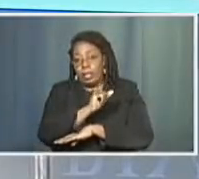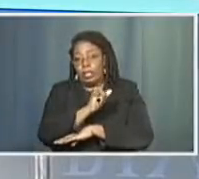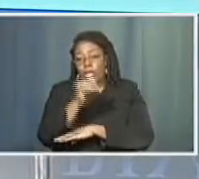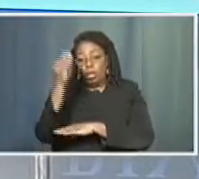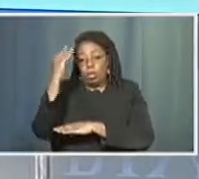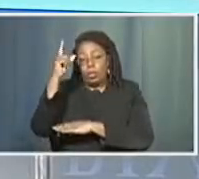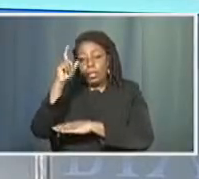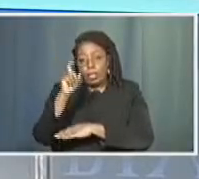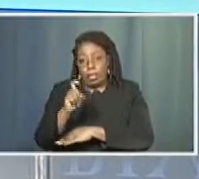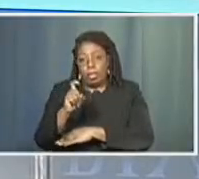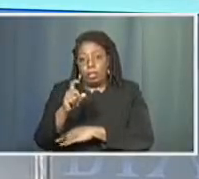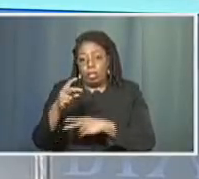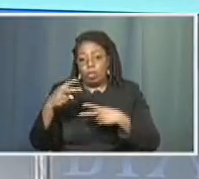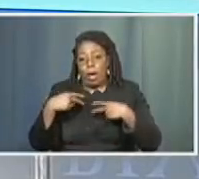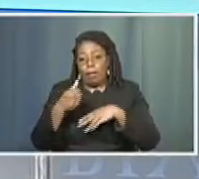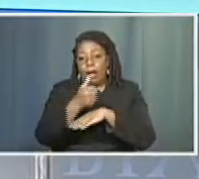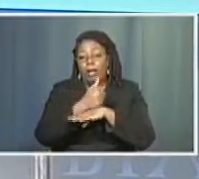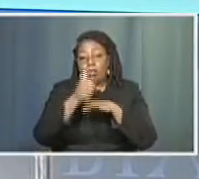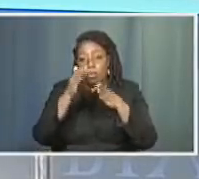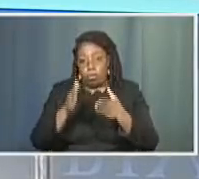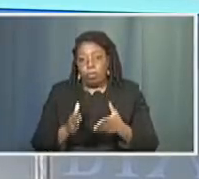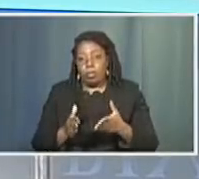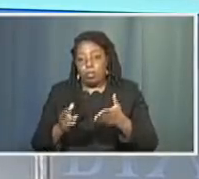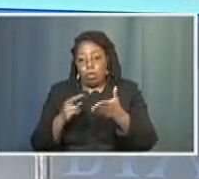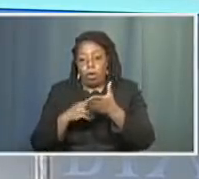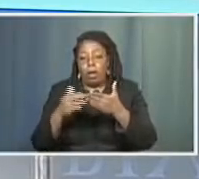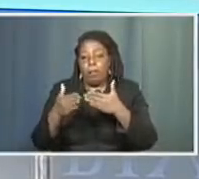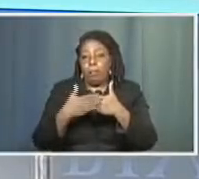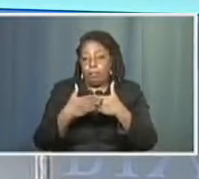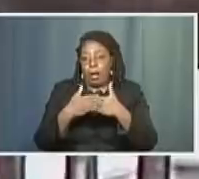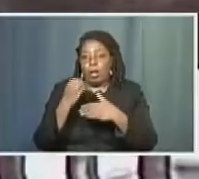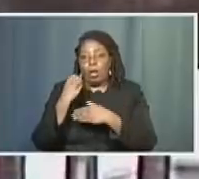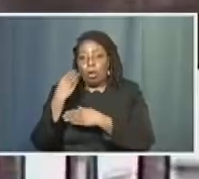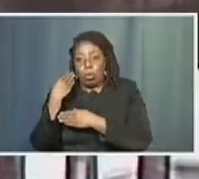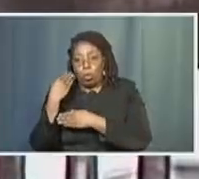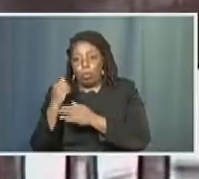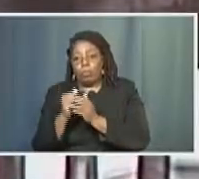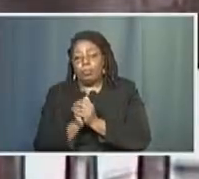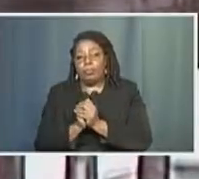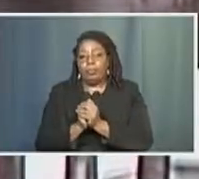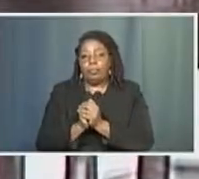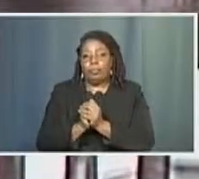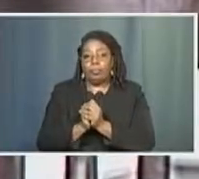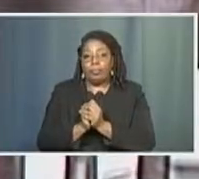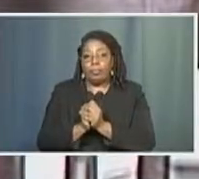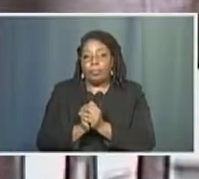the need to have Androsians return back home. The job